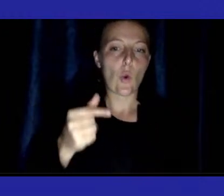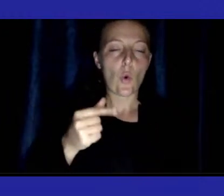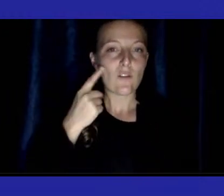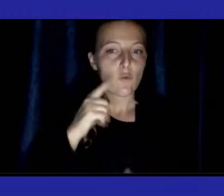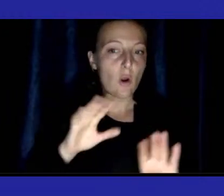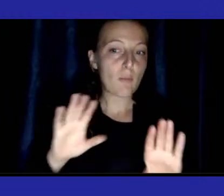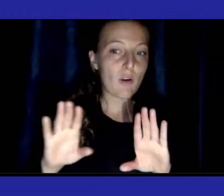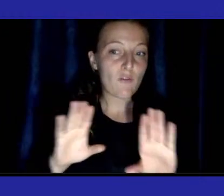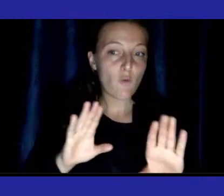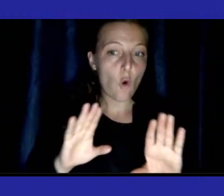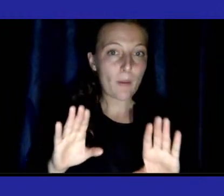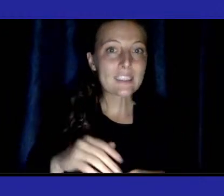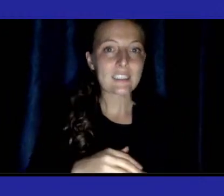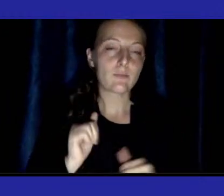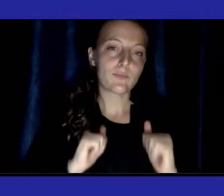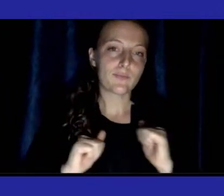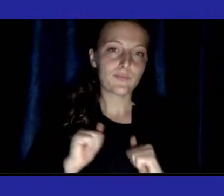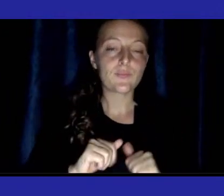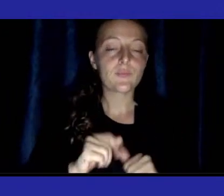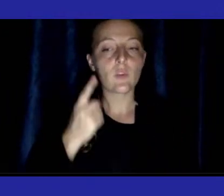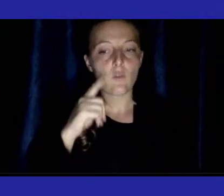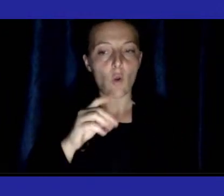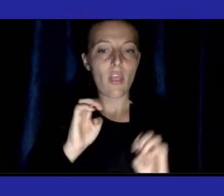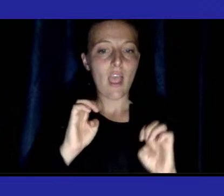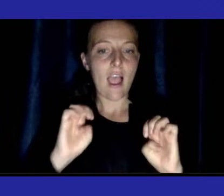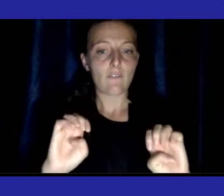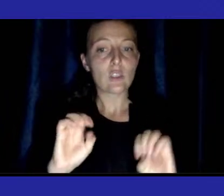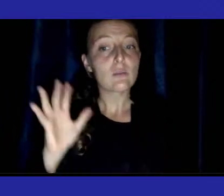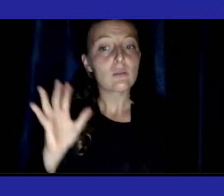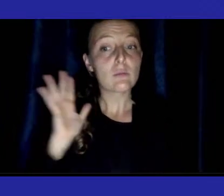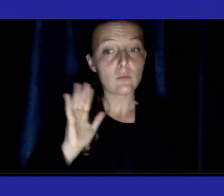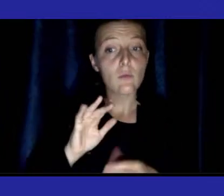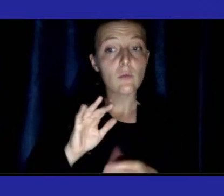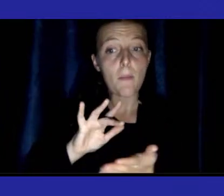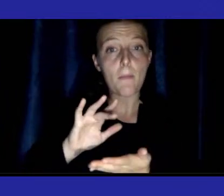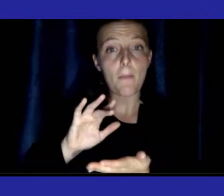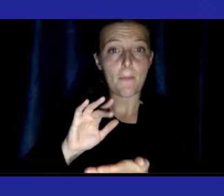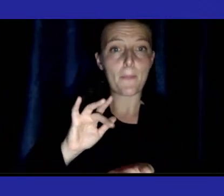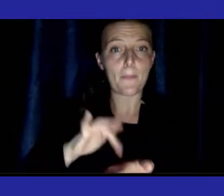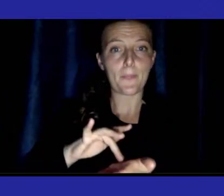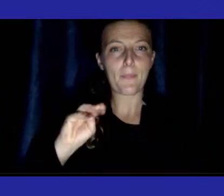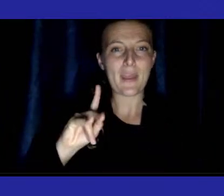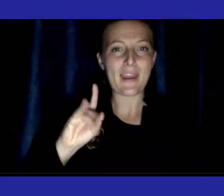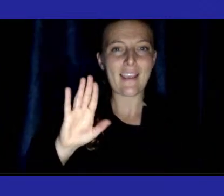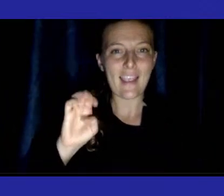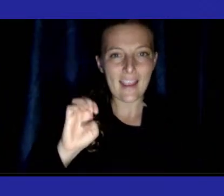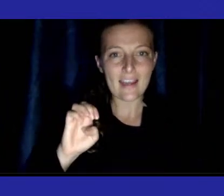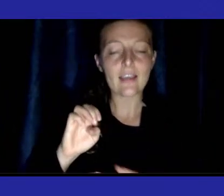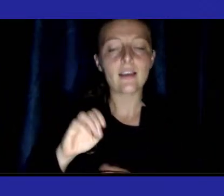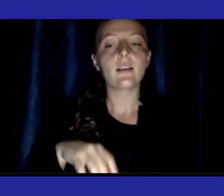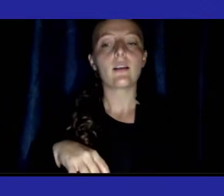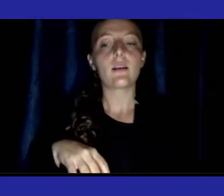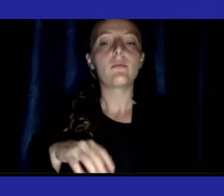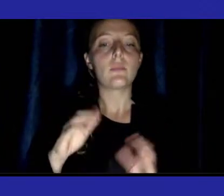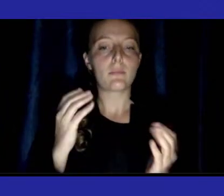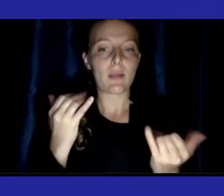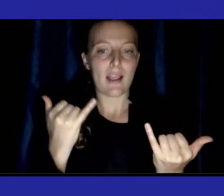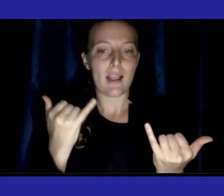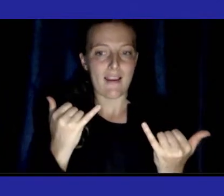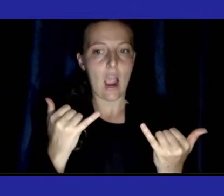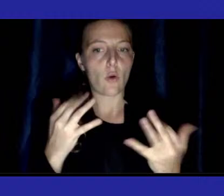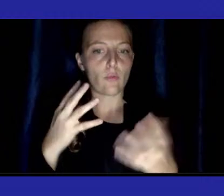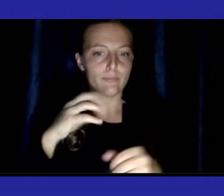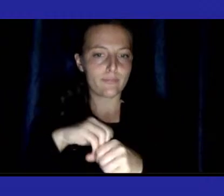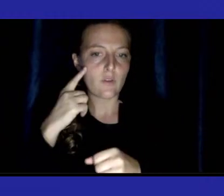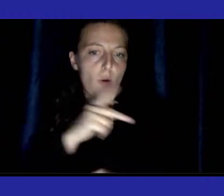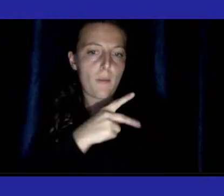previously supplemental Medicaid that were sort of turning into rate adjustments. Right. That turns this into a patient care revenue piece as opposed to supplemental. Yep.